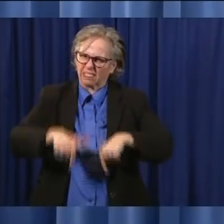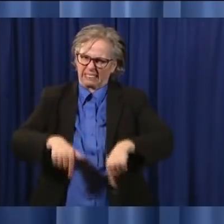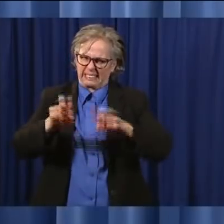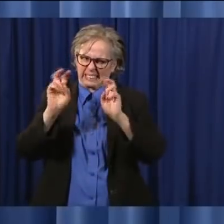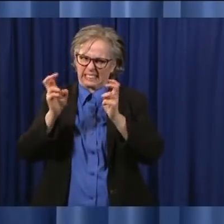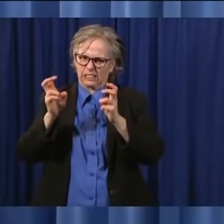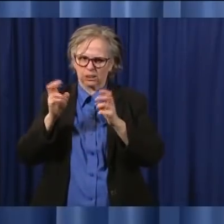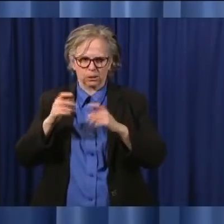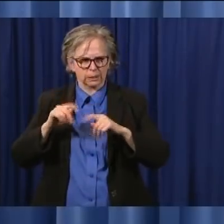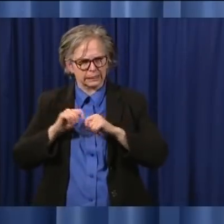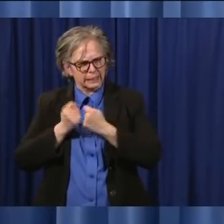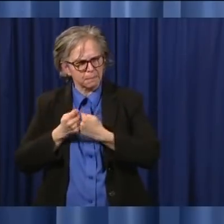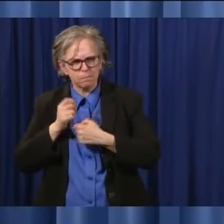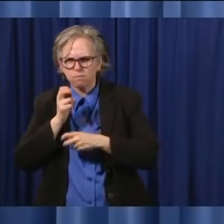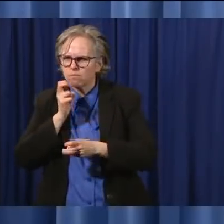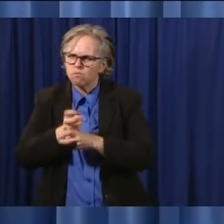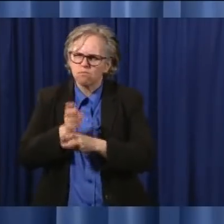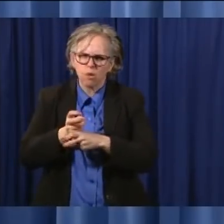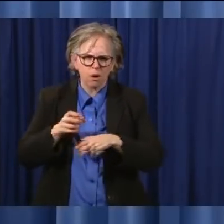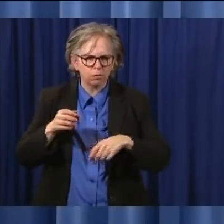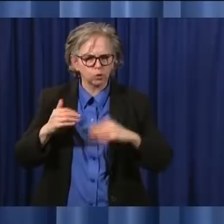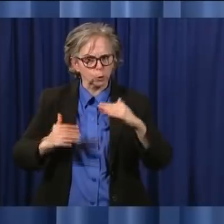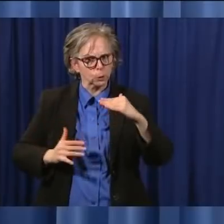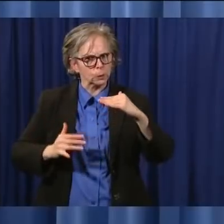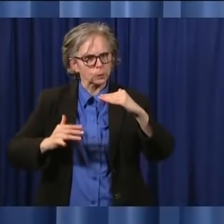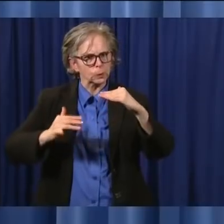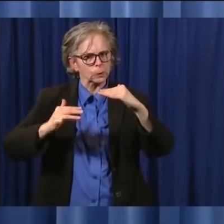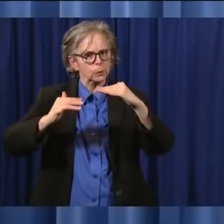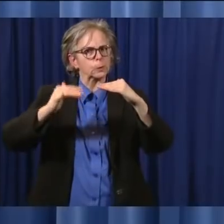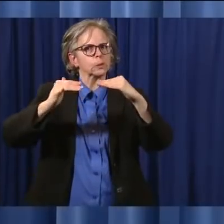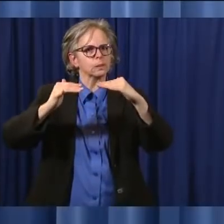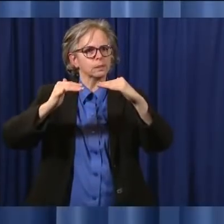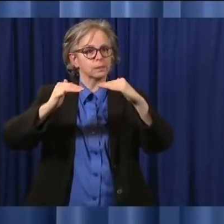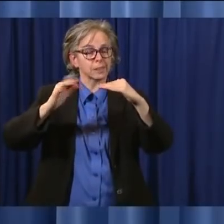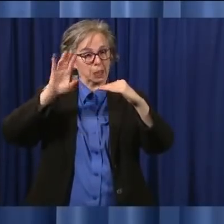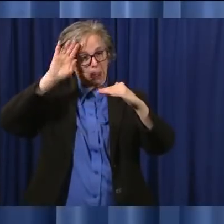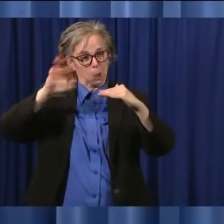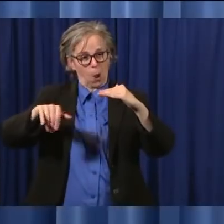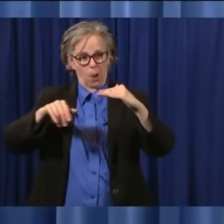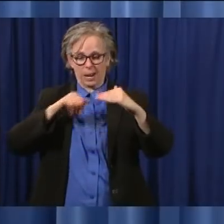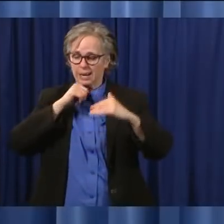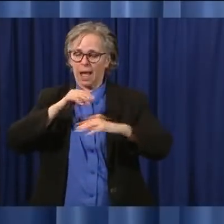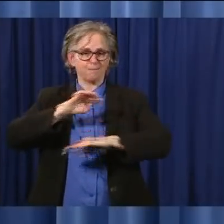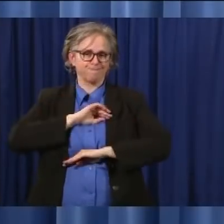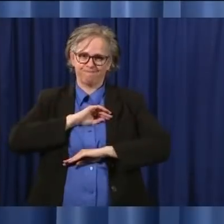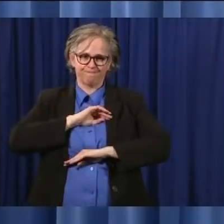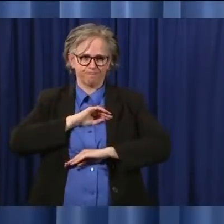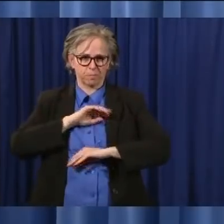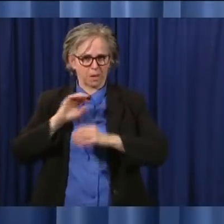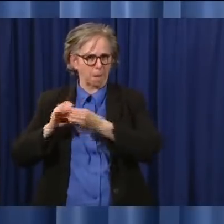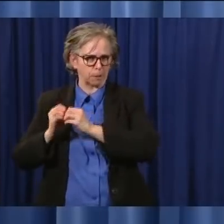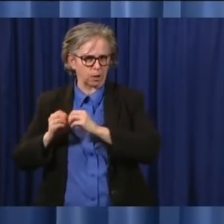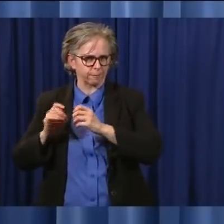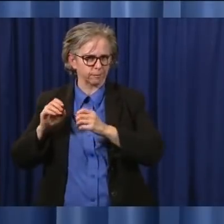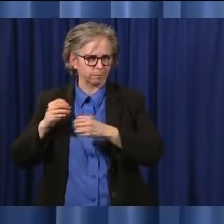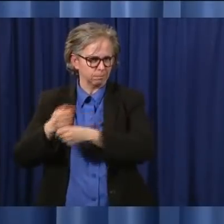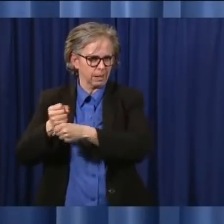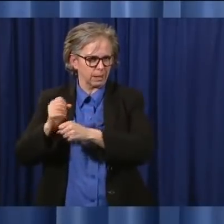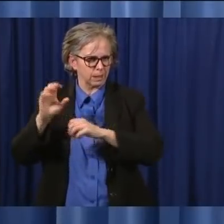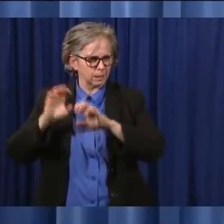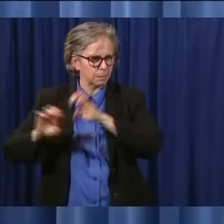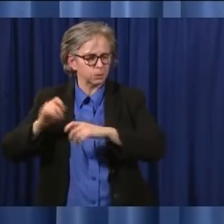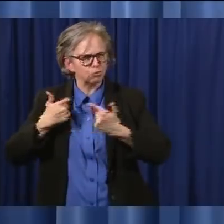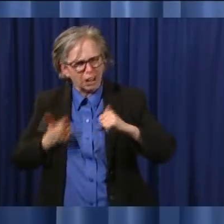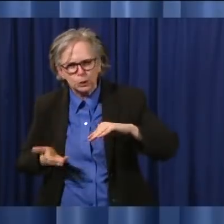close that gap. That is not enough, though. We are also working on taking that capacity even higher than